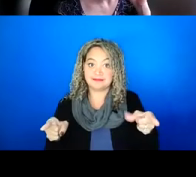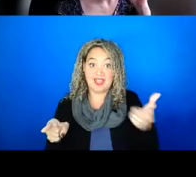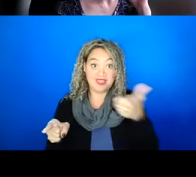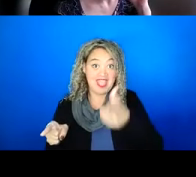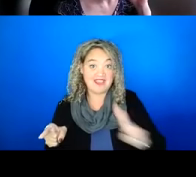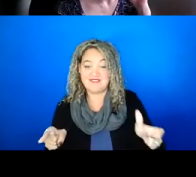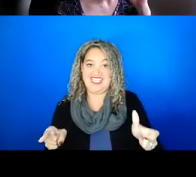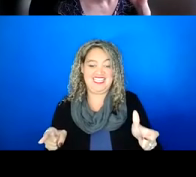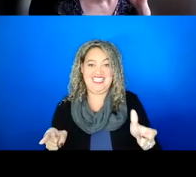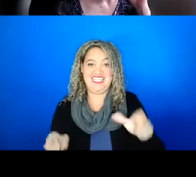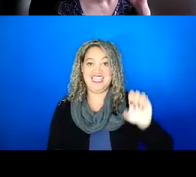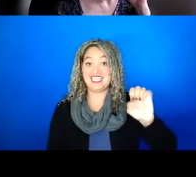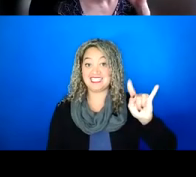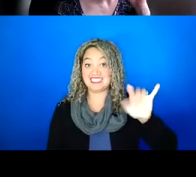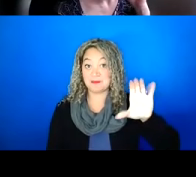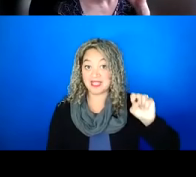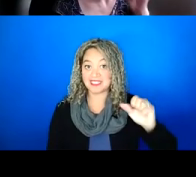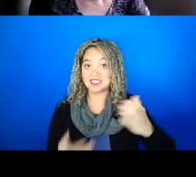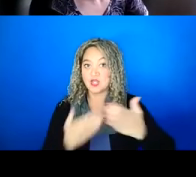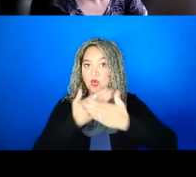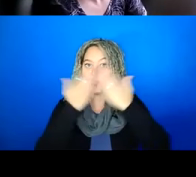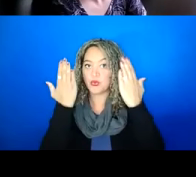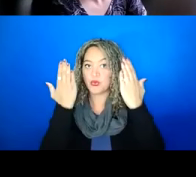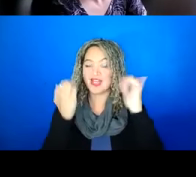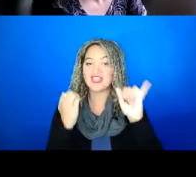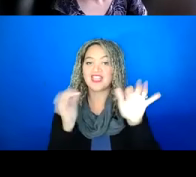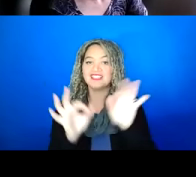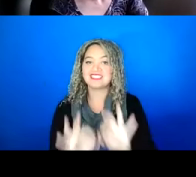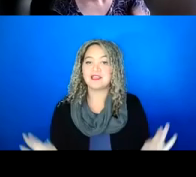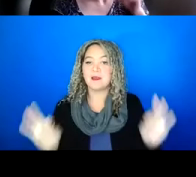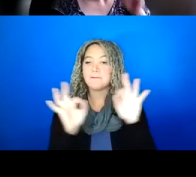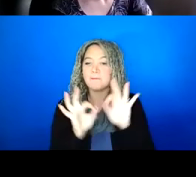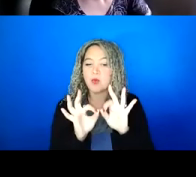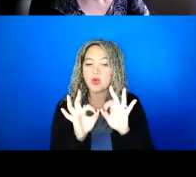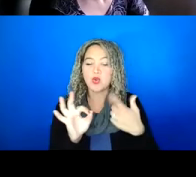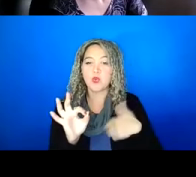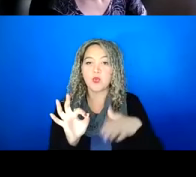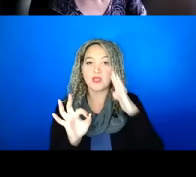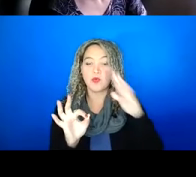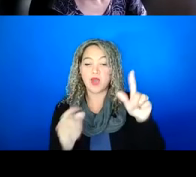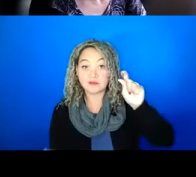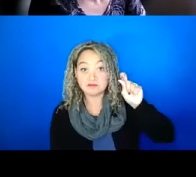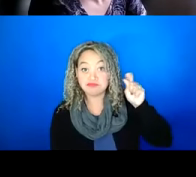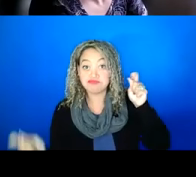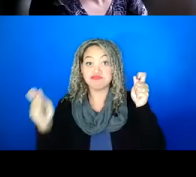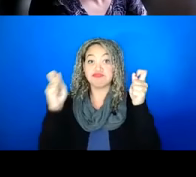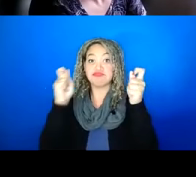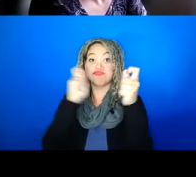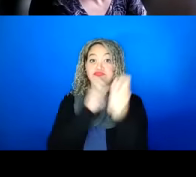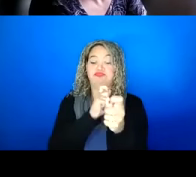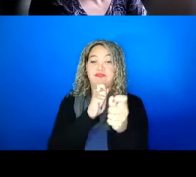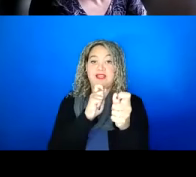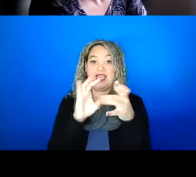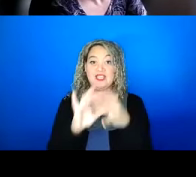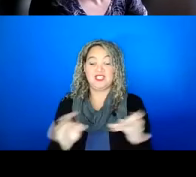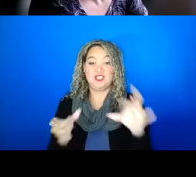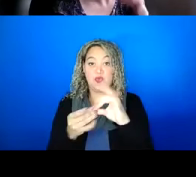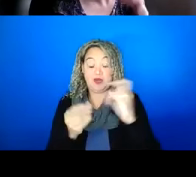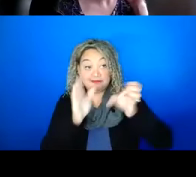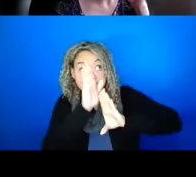semantics. And this is important, at least in my mind, is because if we're going to have an evolutionary story and a